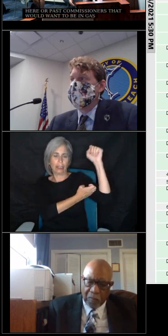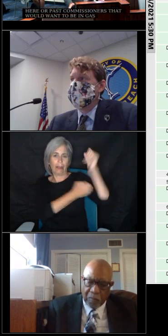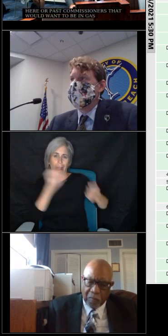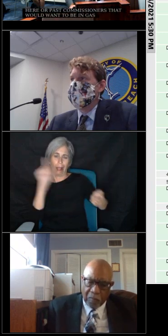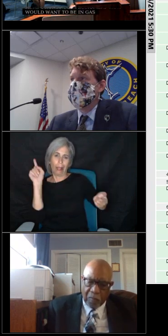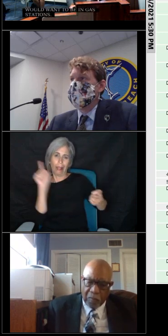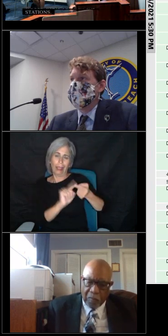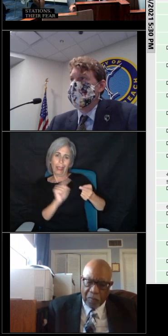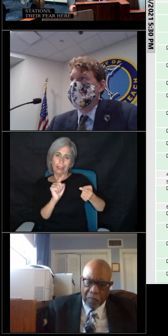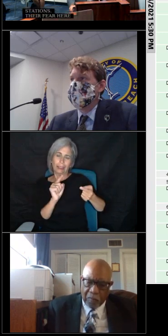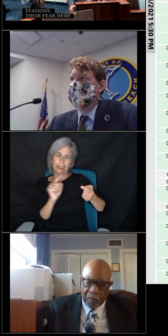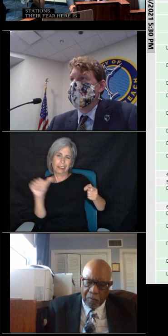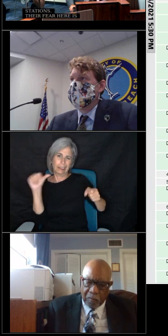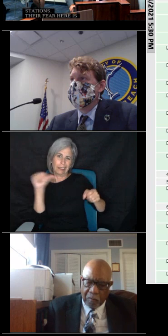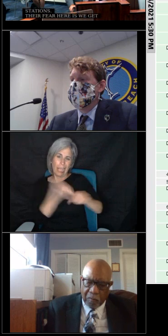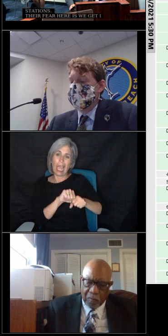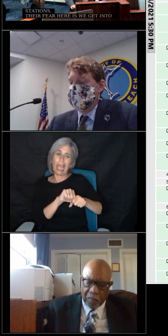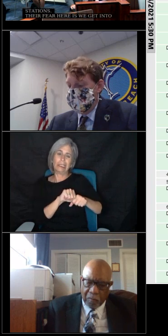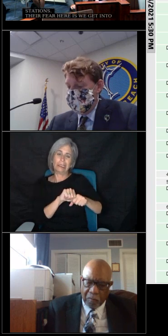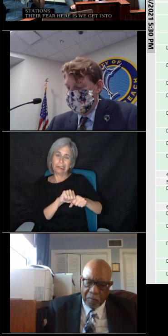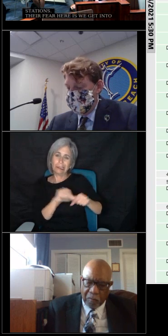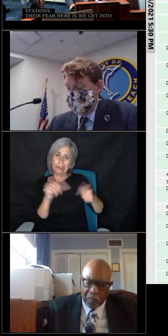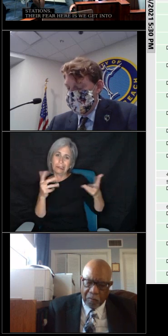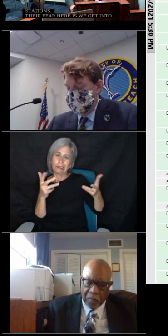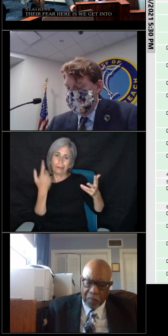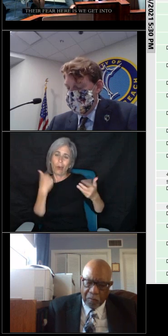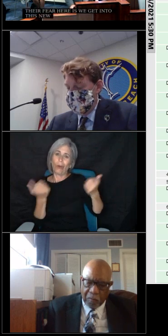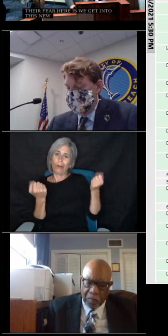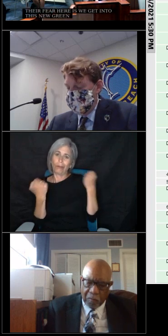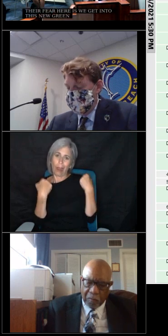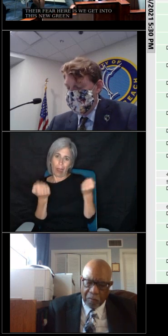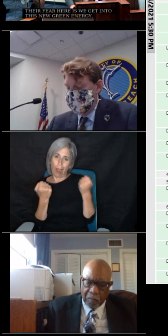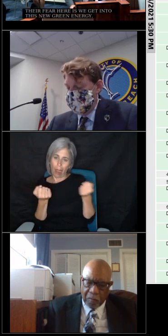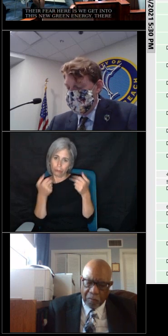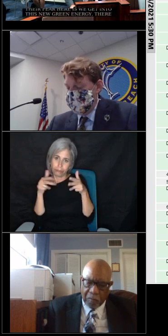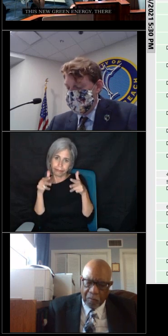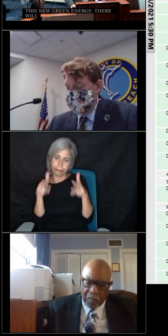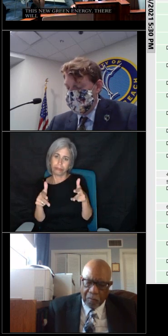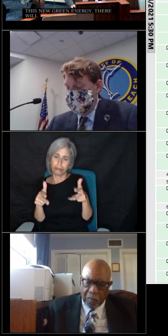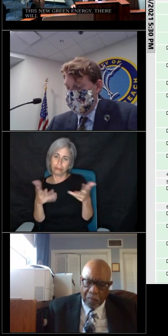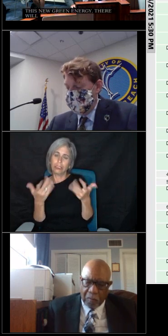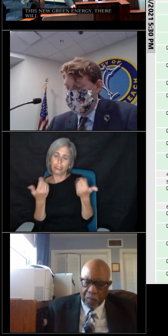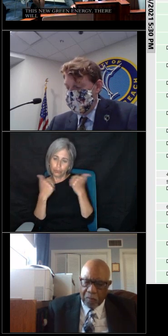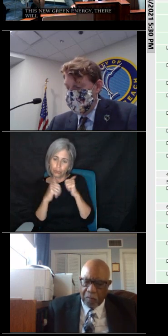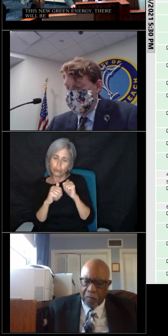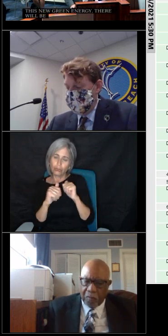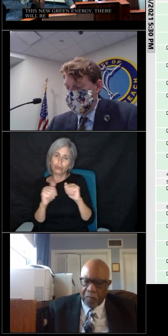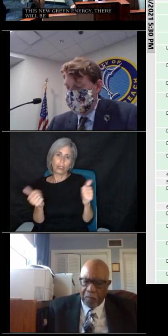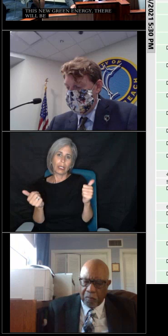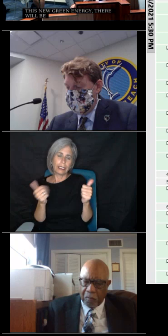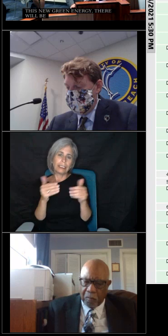call for the gasoline cars. And so they're trying to get ahead of the curve on that